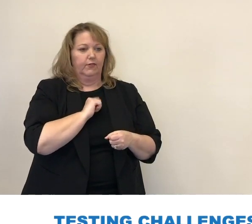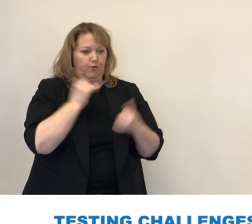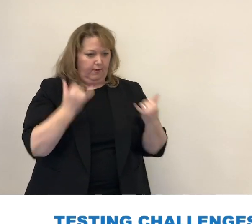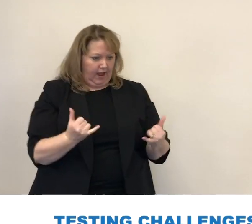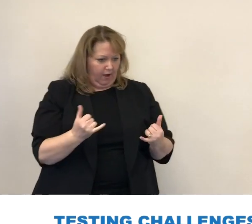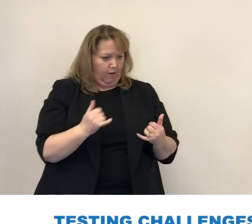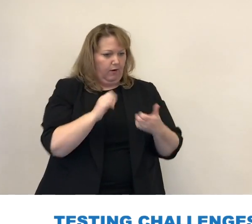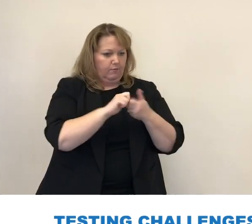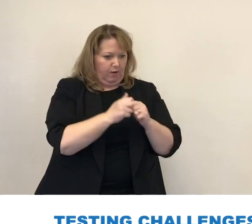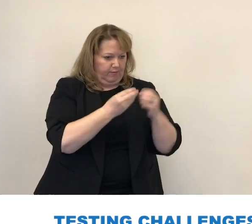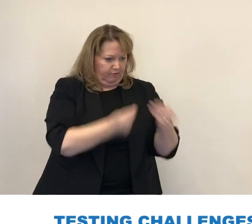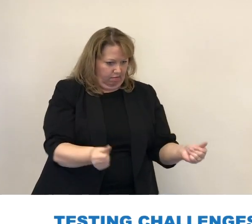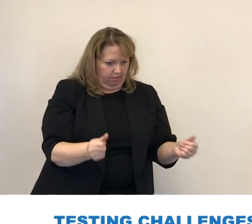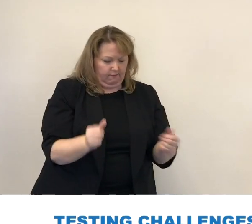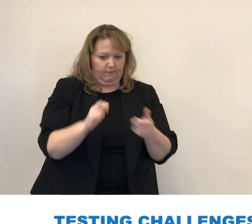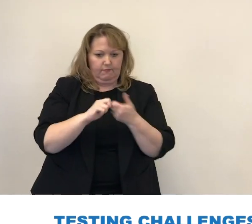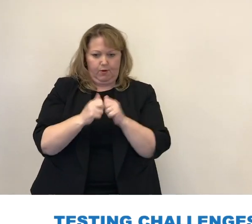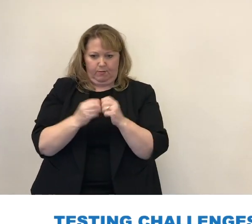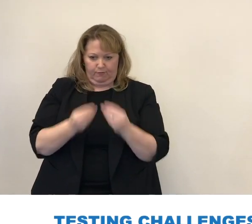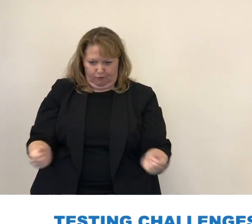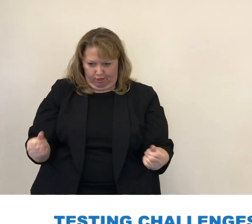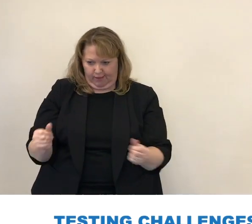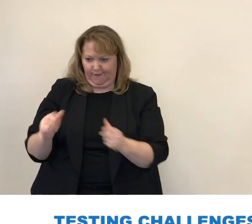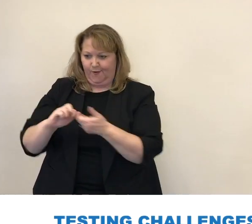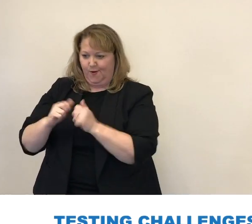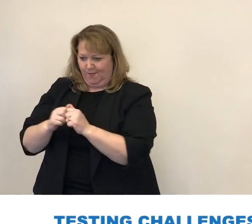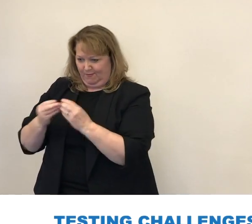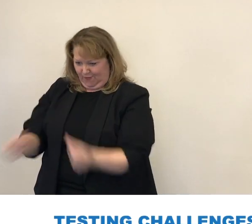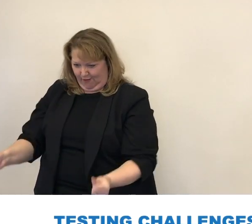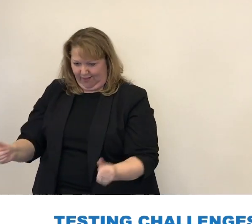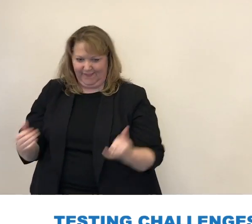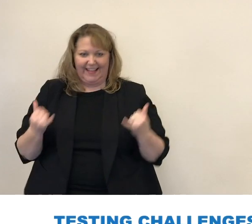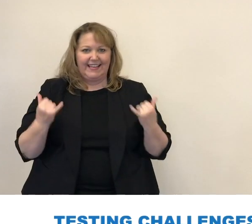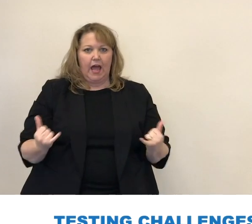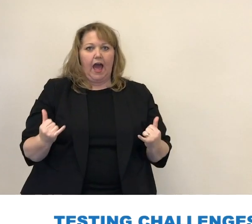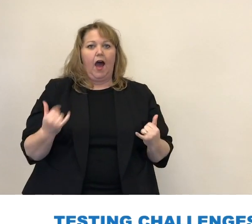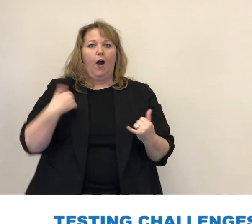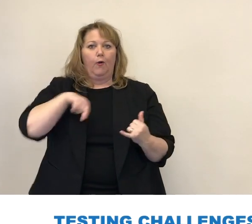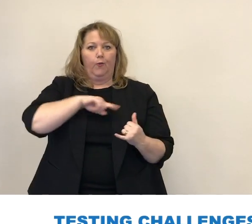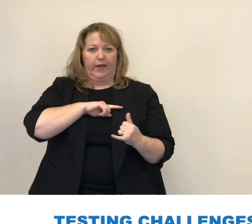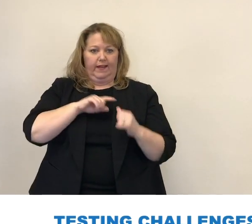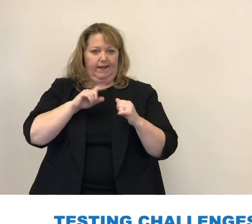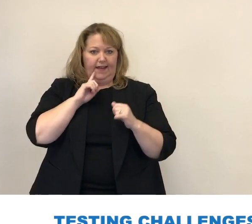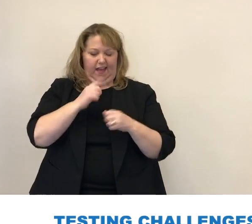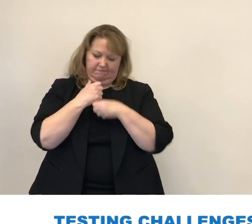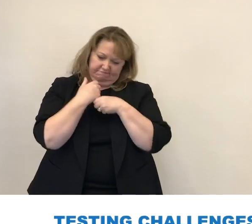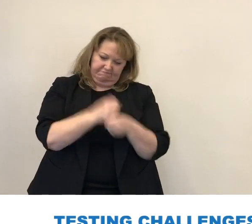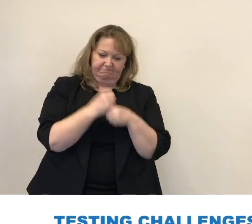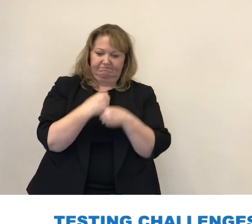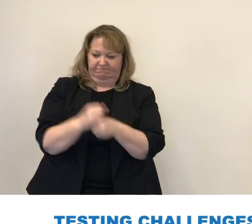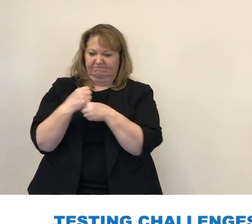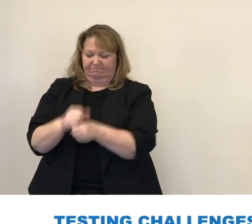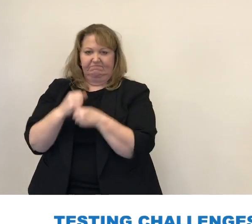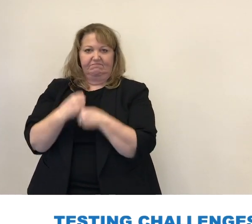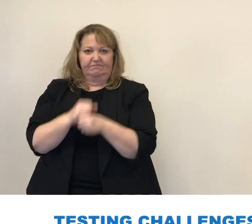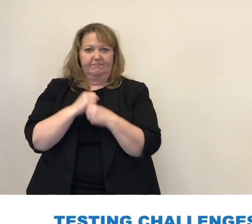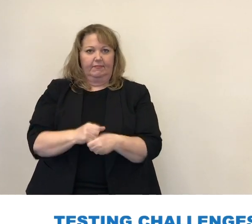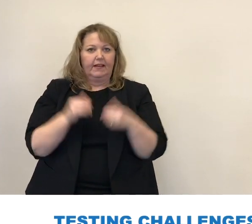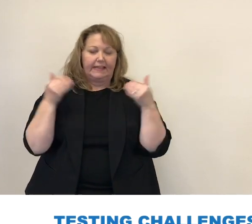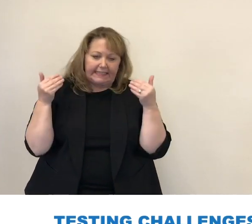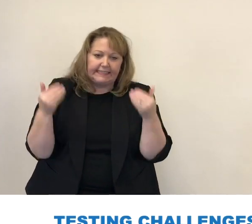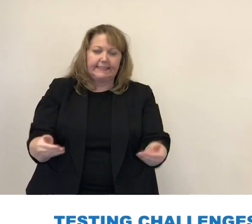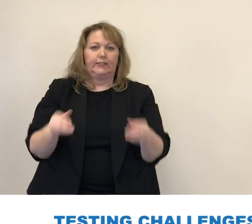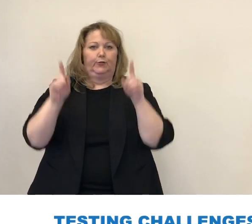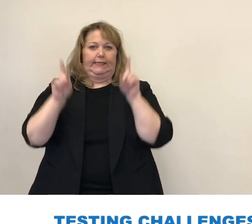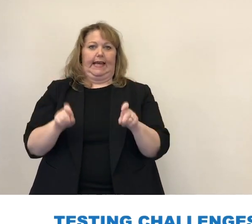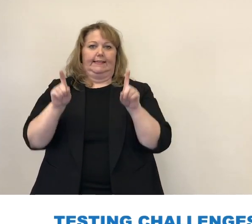realistically an excess of these collection kits, and so that we're able to provide them all over the state of Nevada so that testing can continue. You're